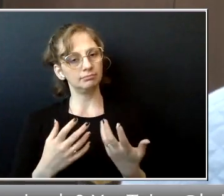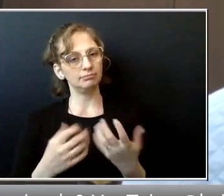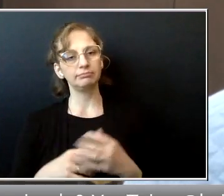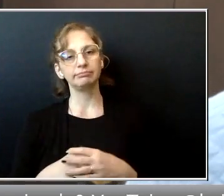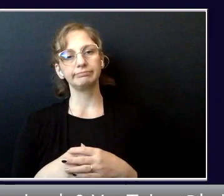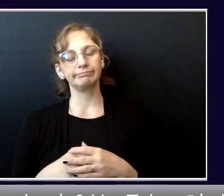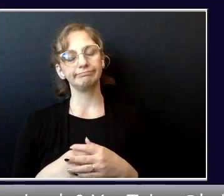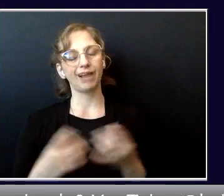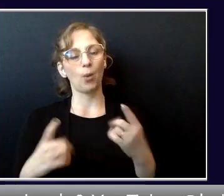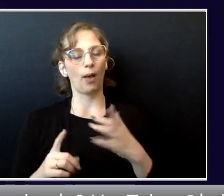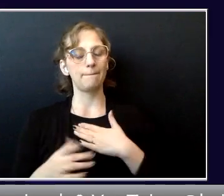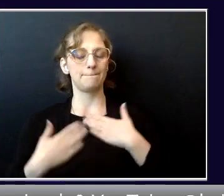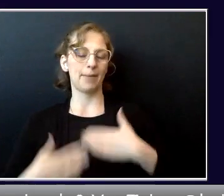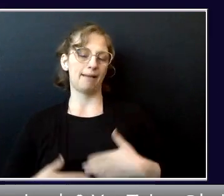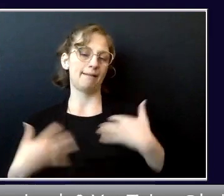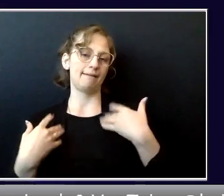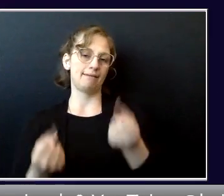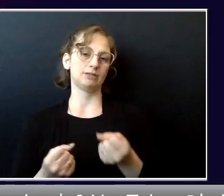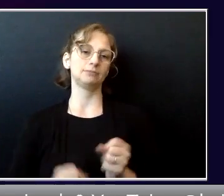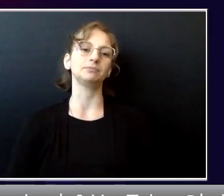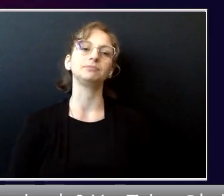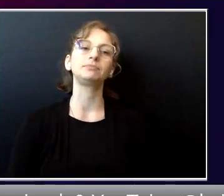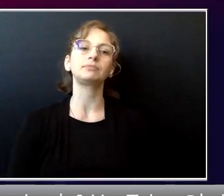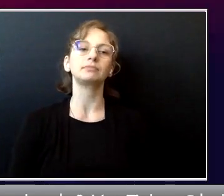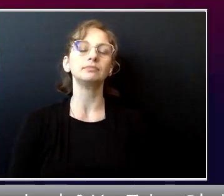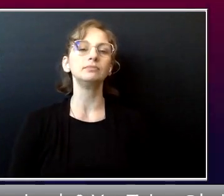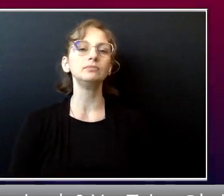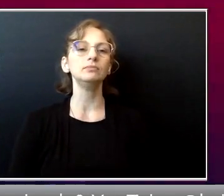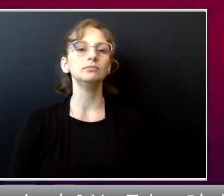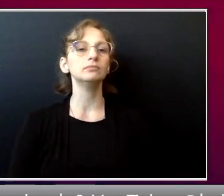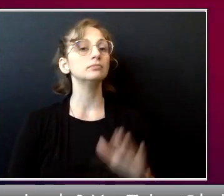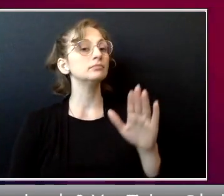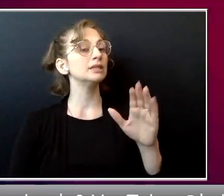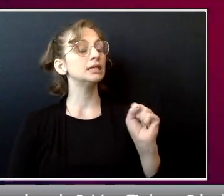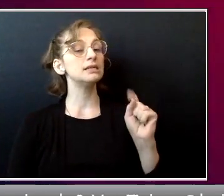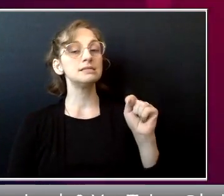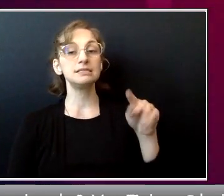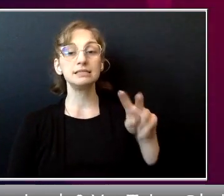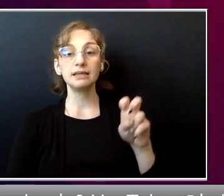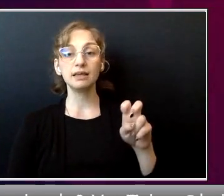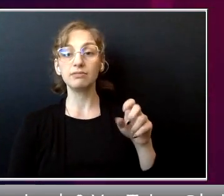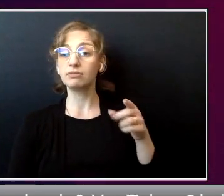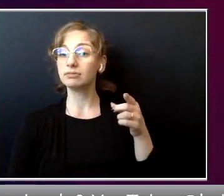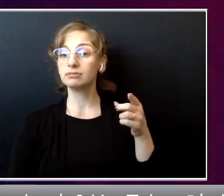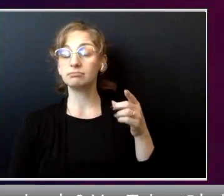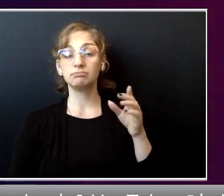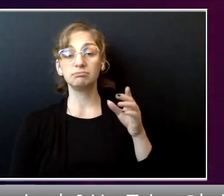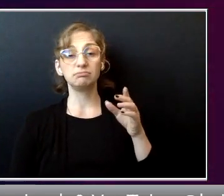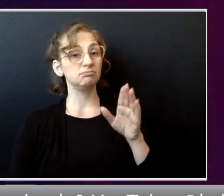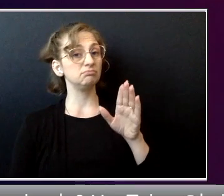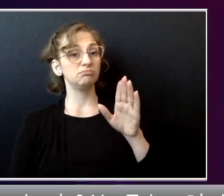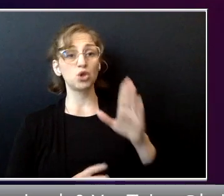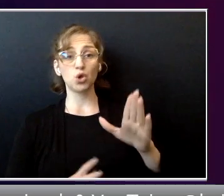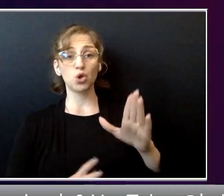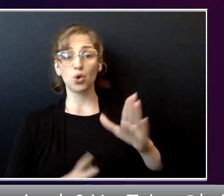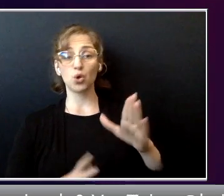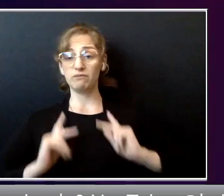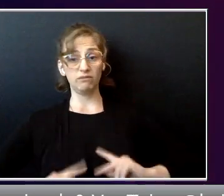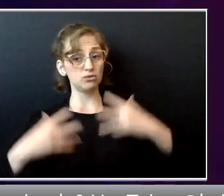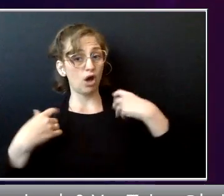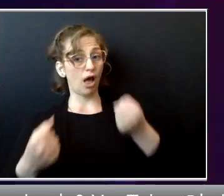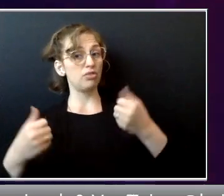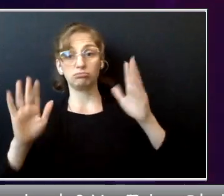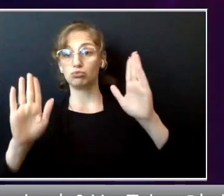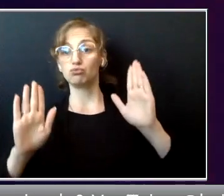to it. Now, Steve, you're in great shape, and Dr. Ali, this guy comes in, clearly an active guy, torn his